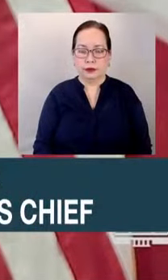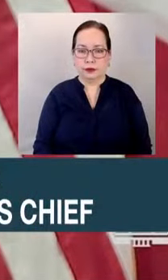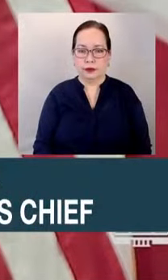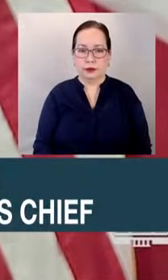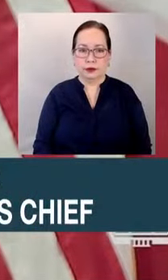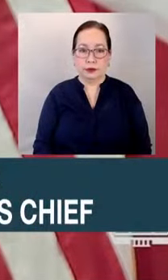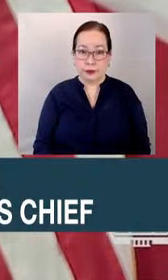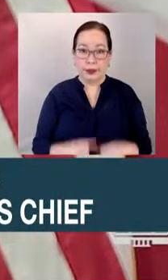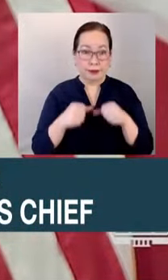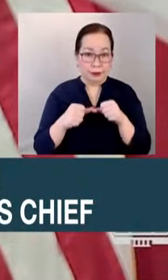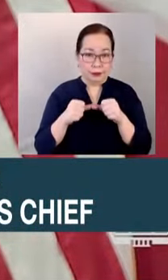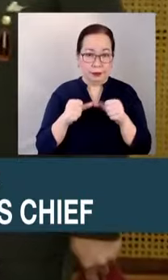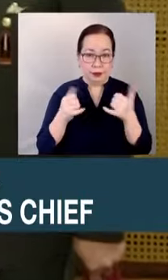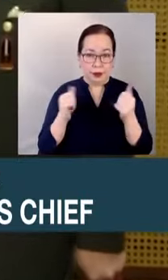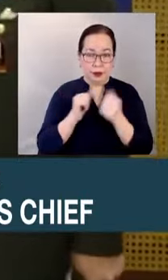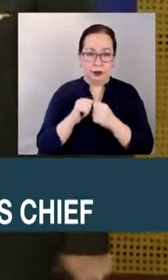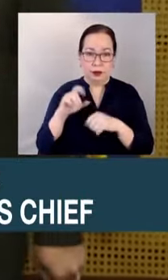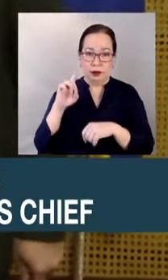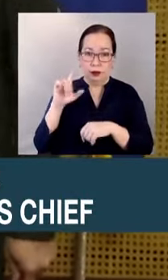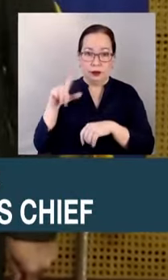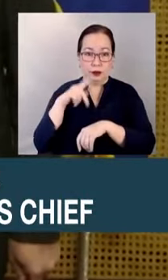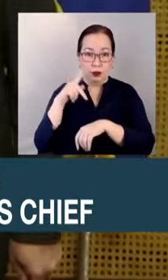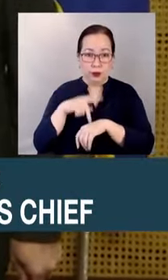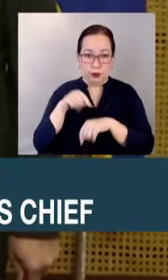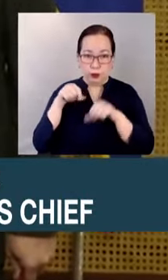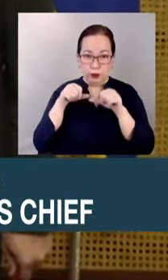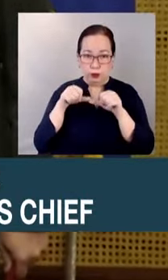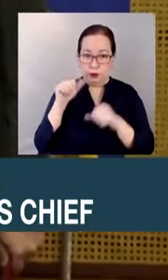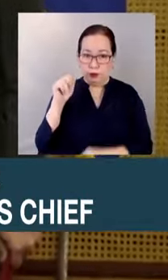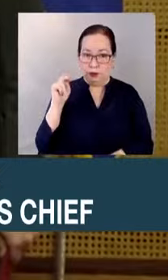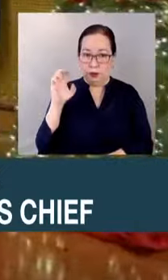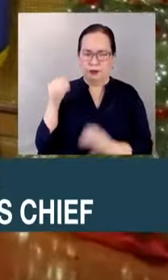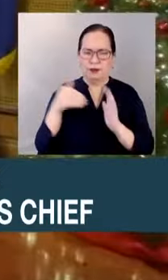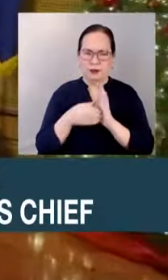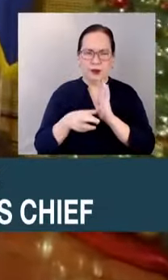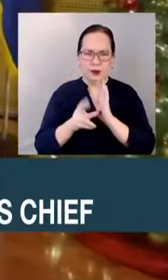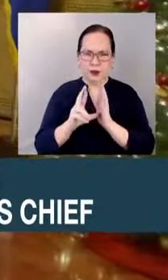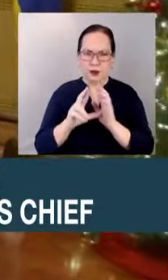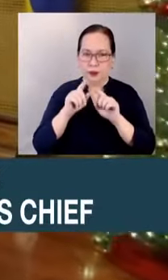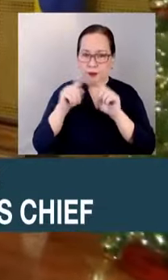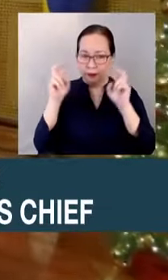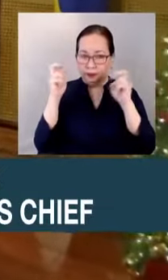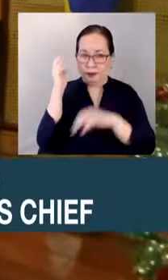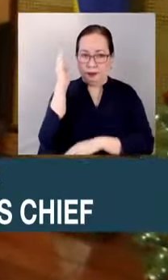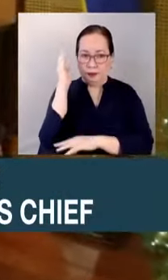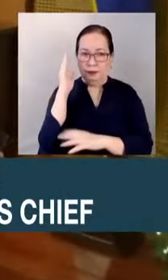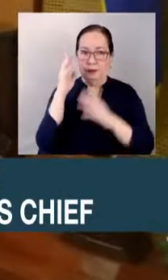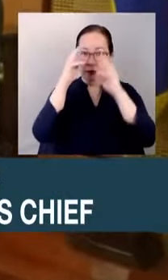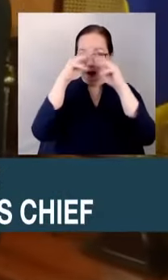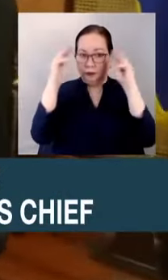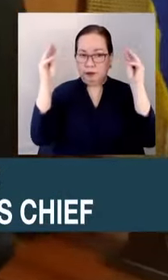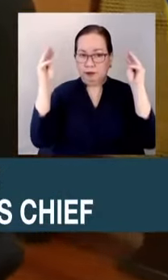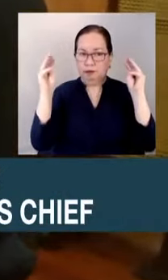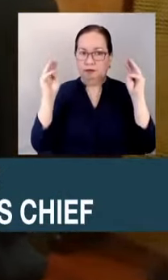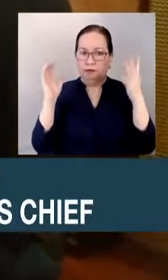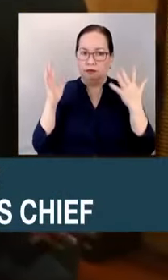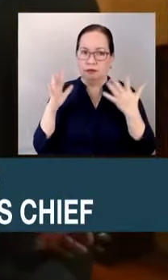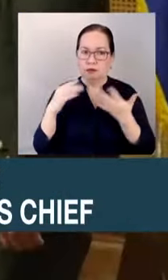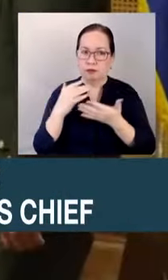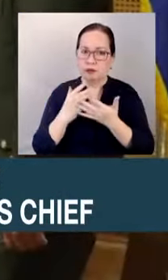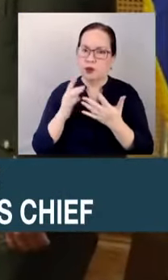And we're back. We're still with Dateline Philippines here on ANC. Here's another look at our headlines this noon. Malacañang pushing back against the claim of resigned Defense